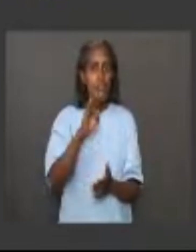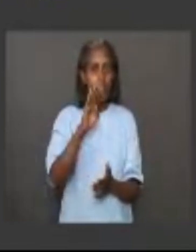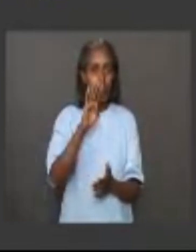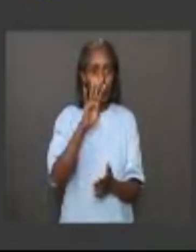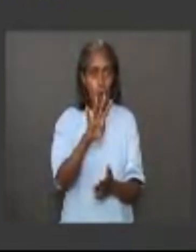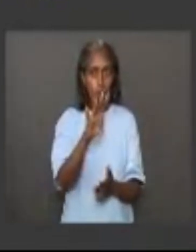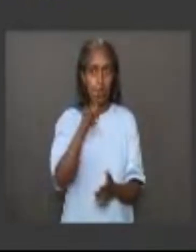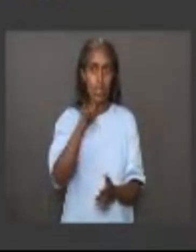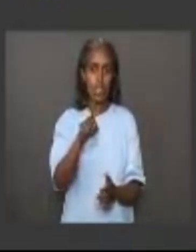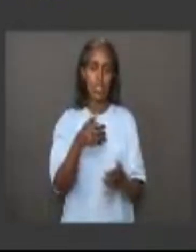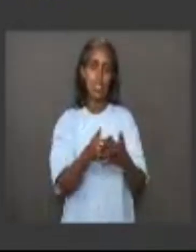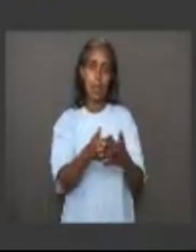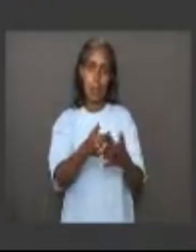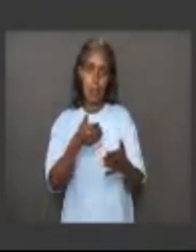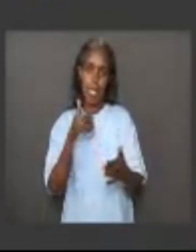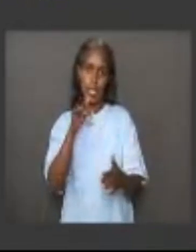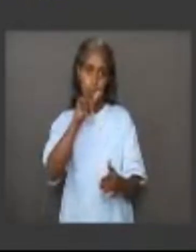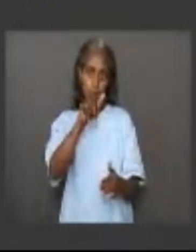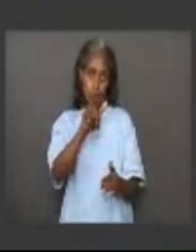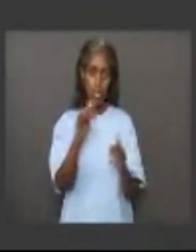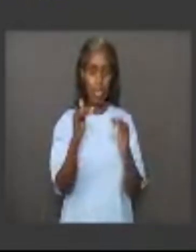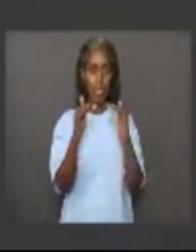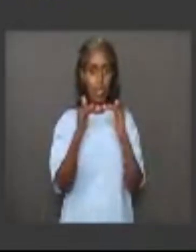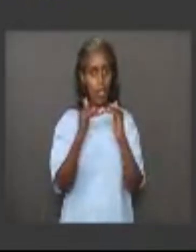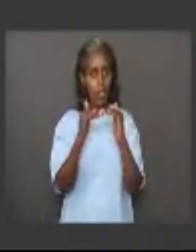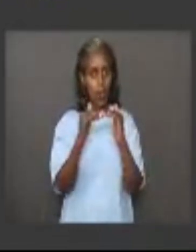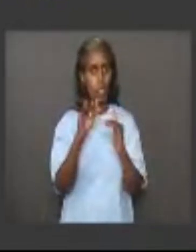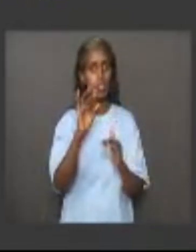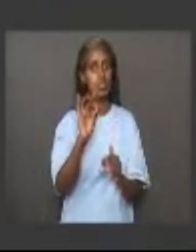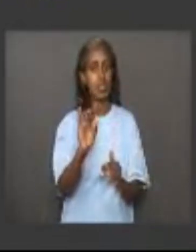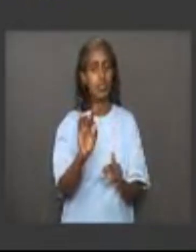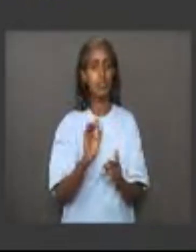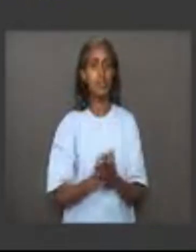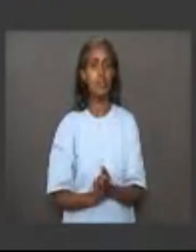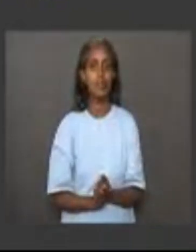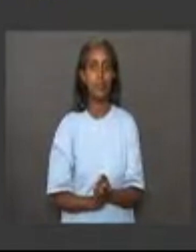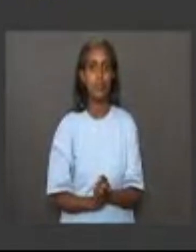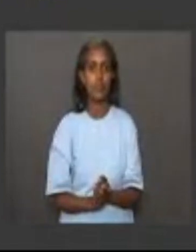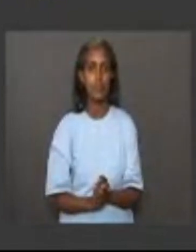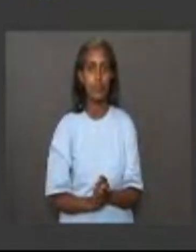4x minus y equals 8.